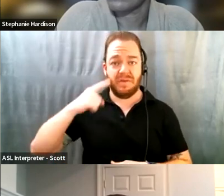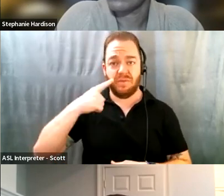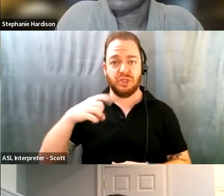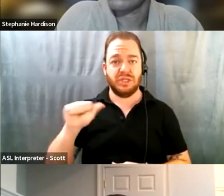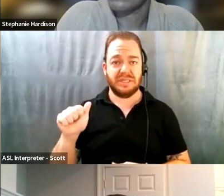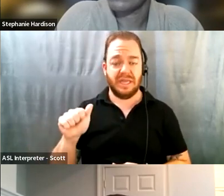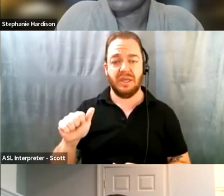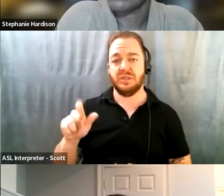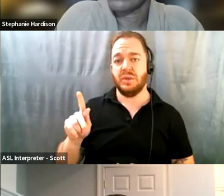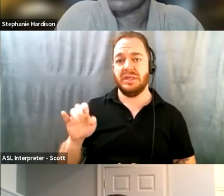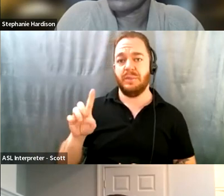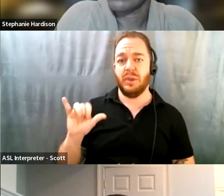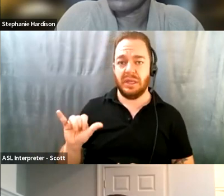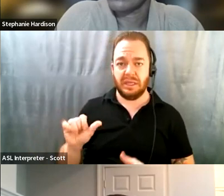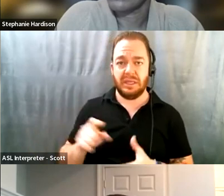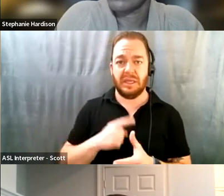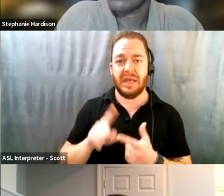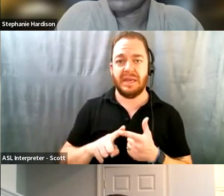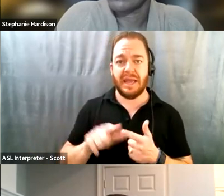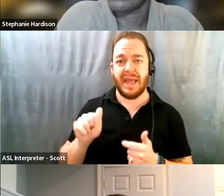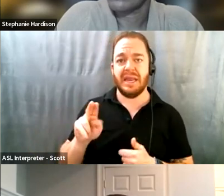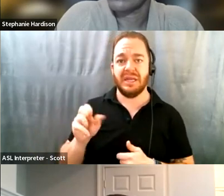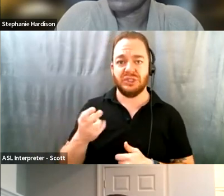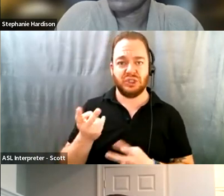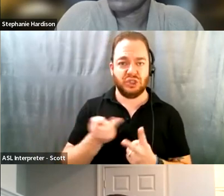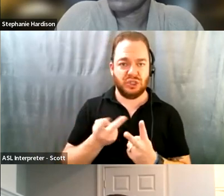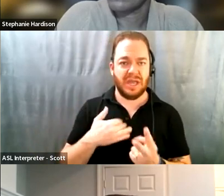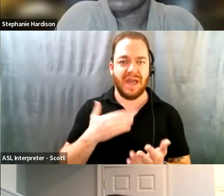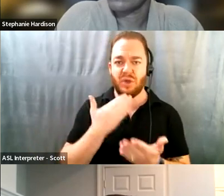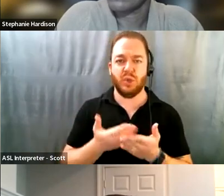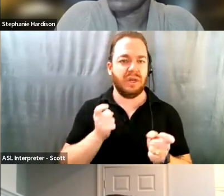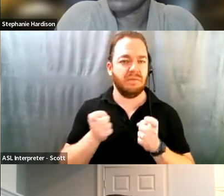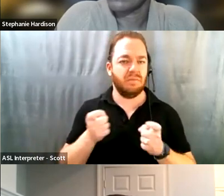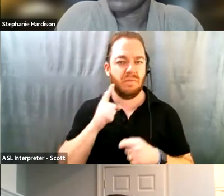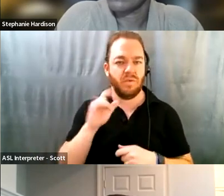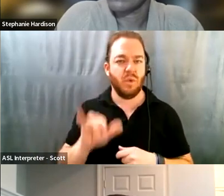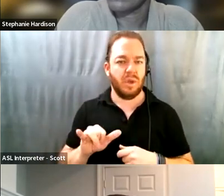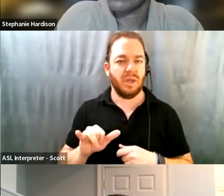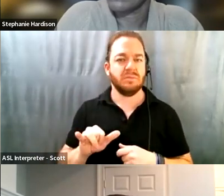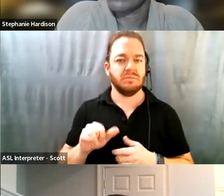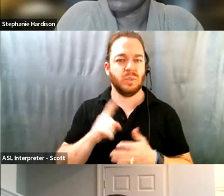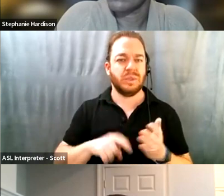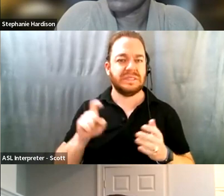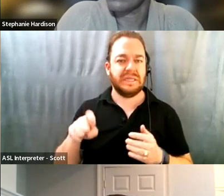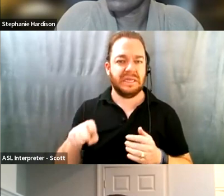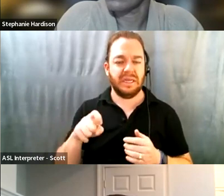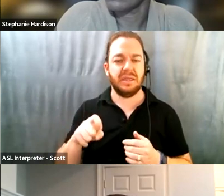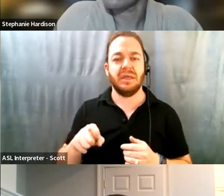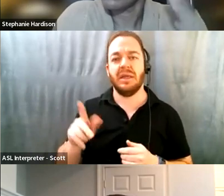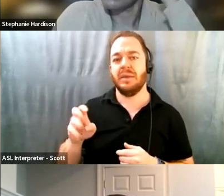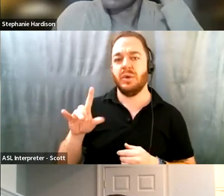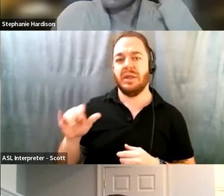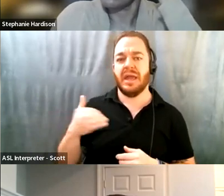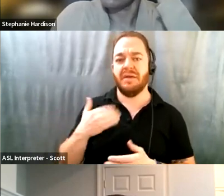So Kimberly and Anish, I feel like have a good handle on what's needed to pull together. Kimberly was having